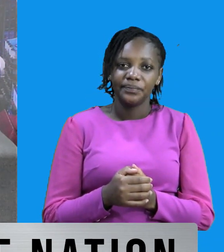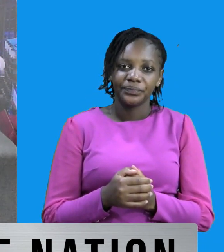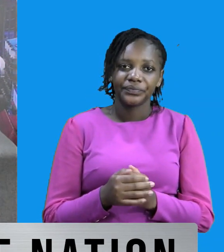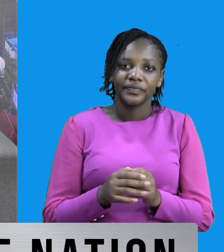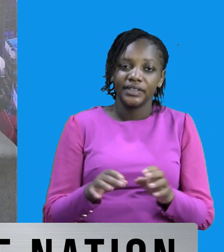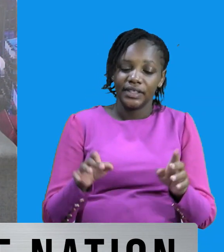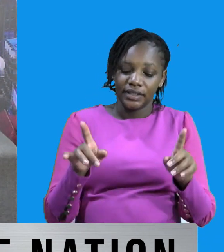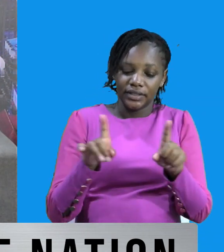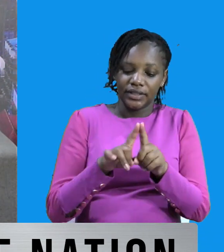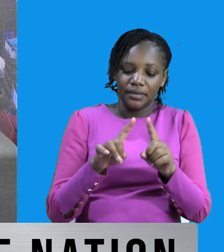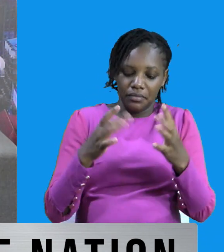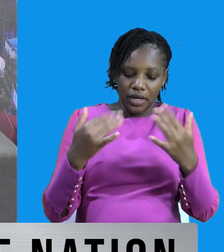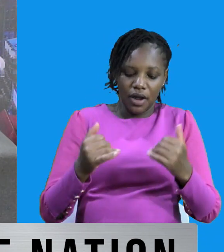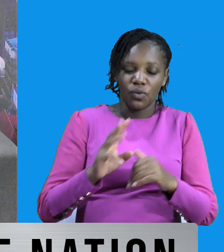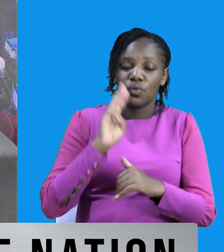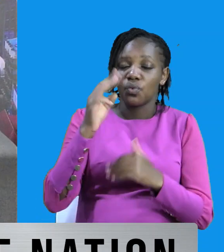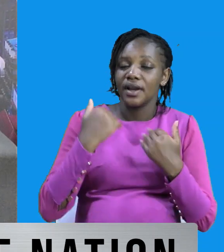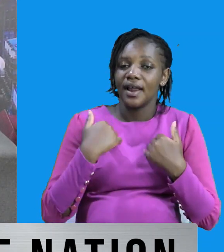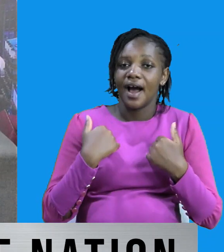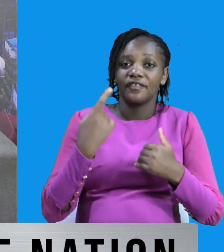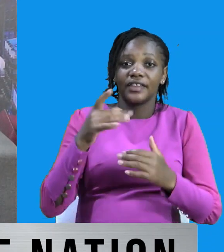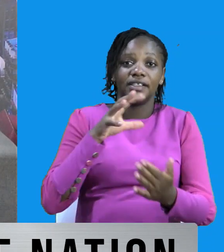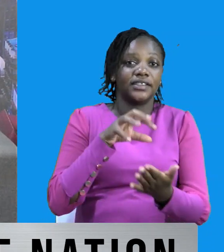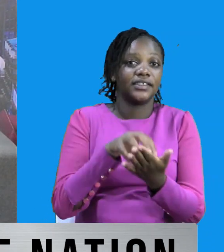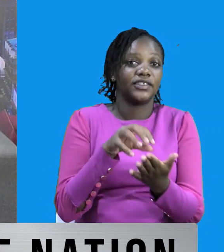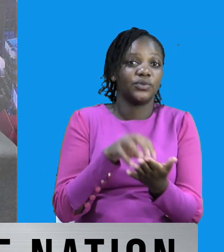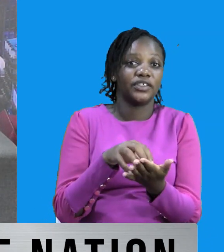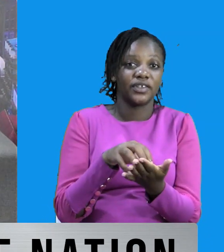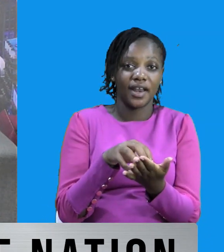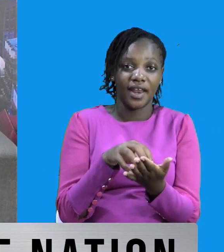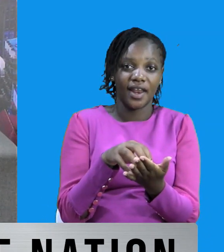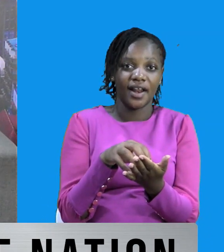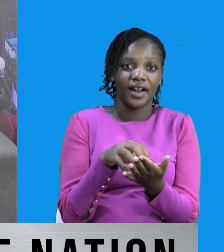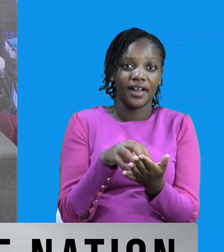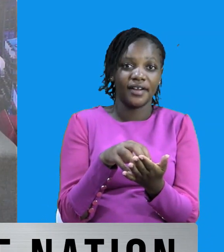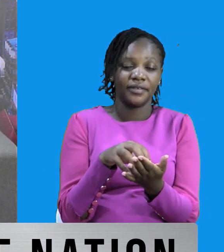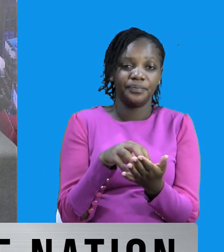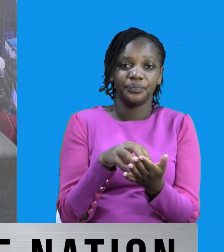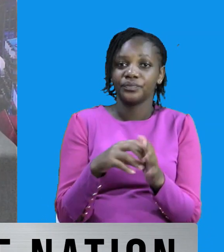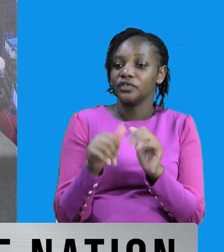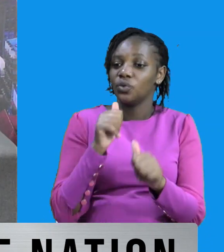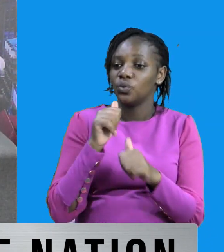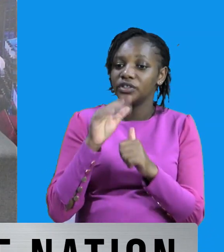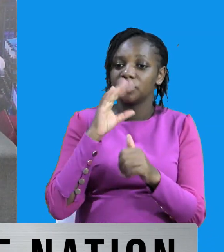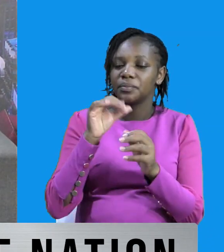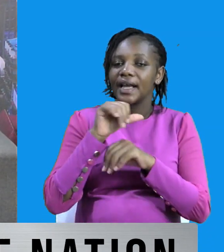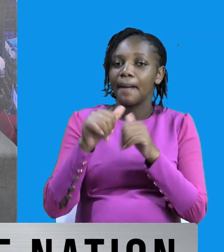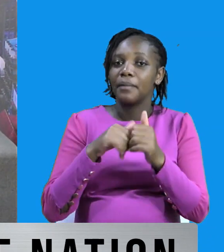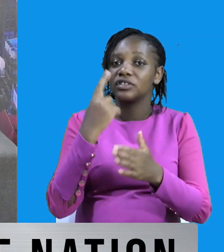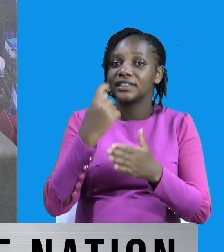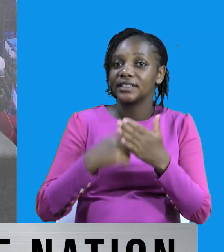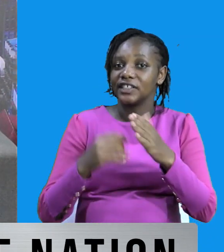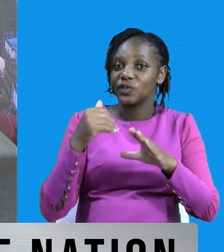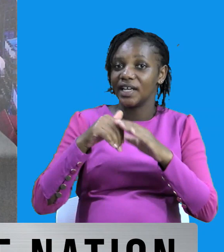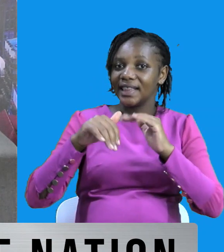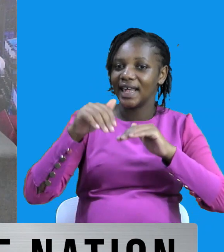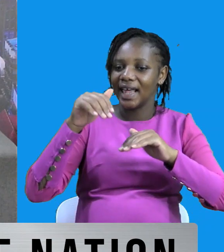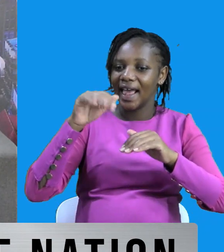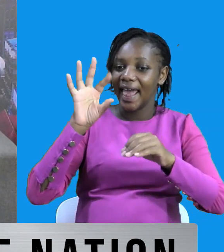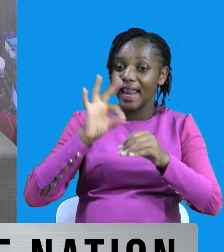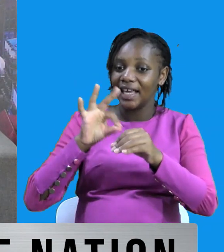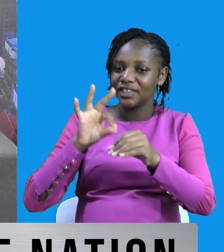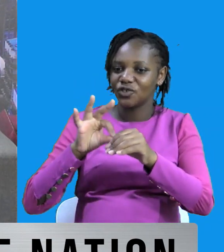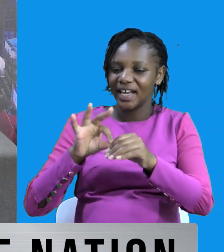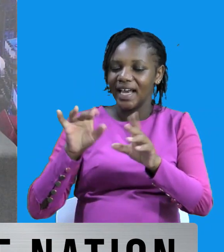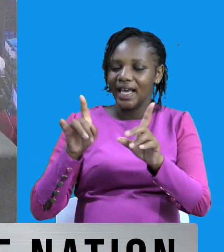amazing that we are going to have this kind of scenario that we talked about taxation in the elections. And it was